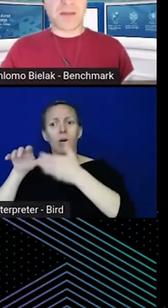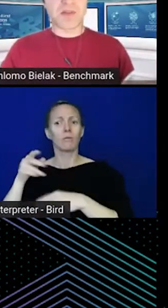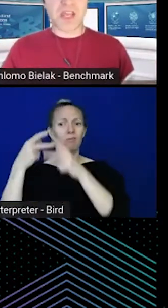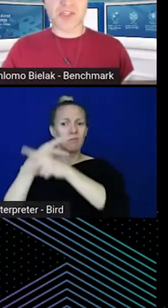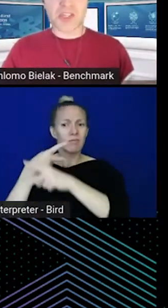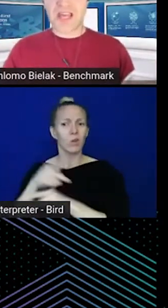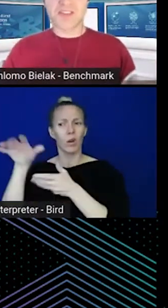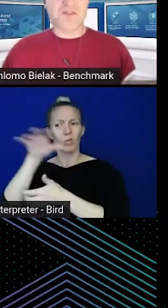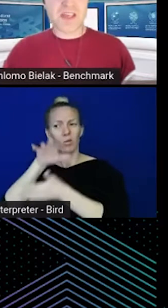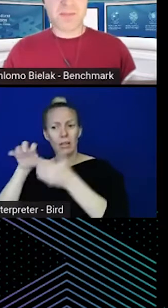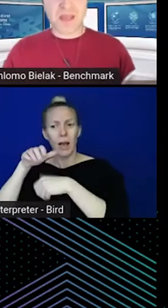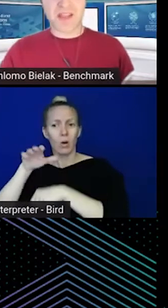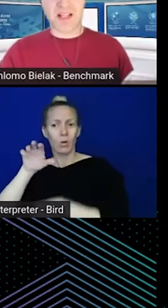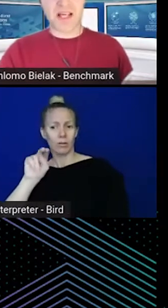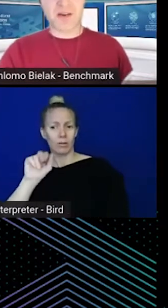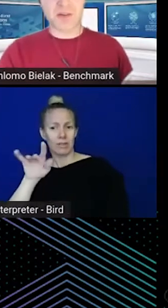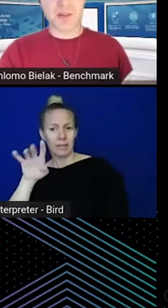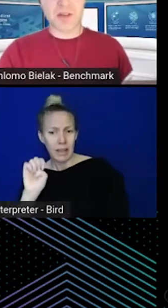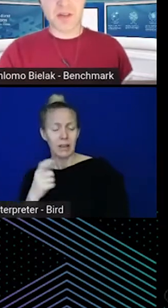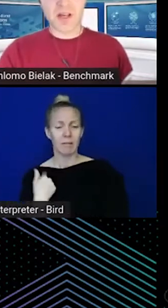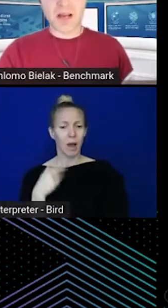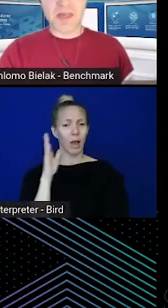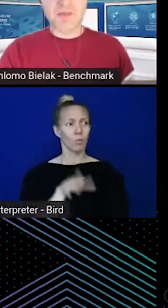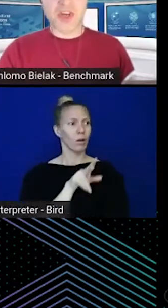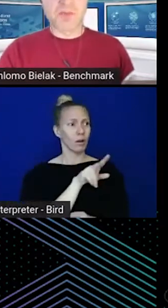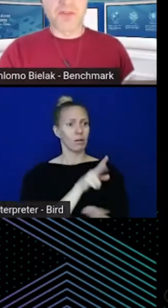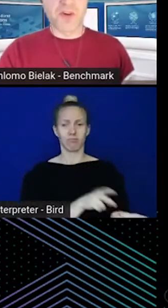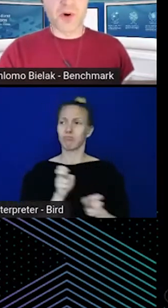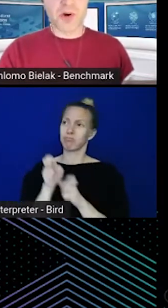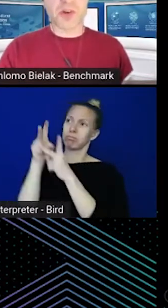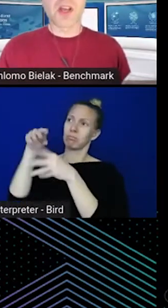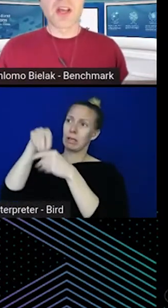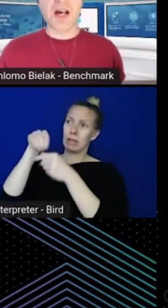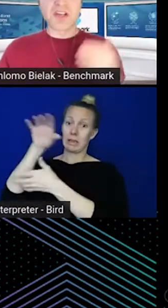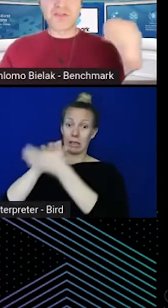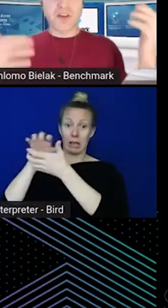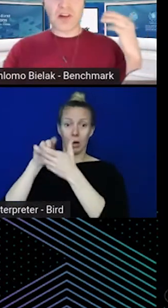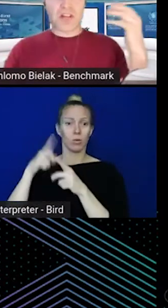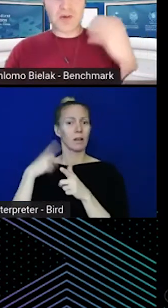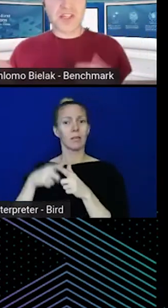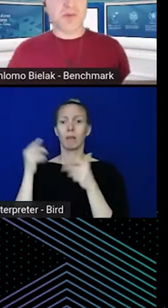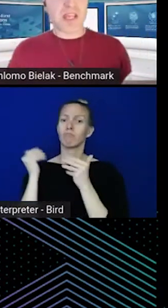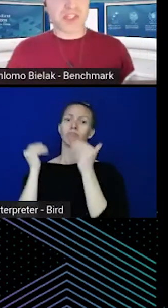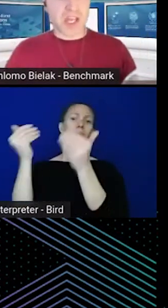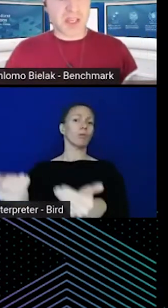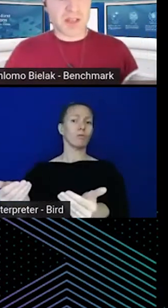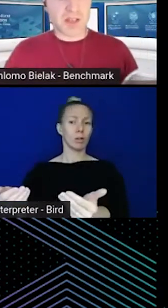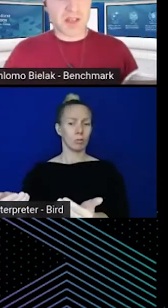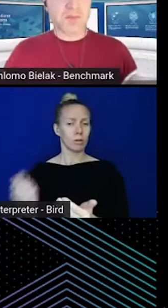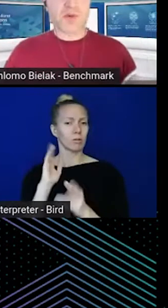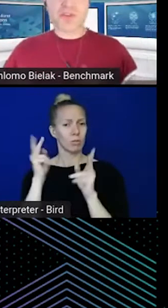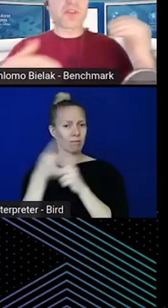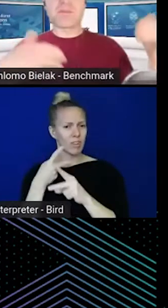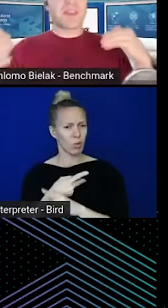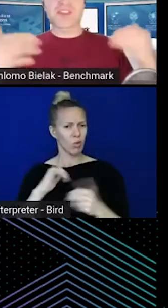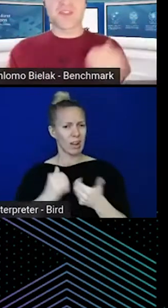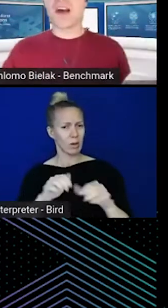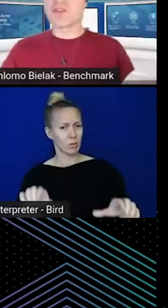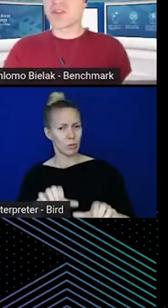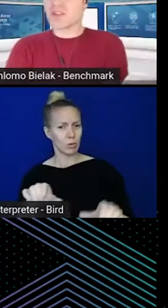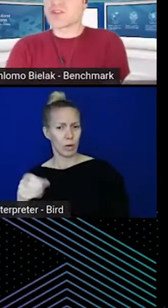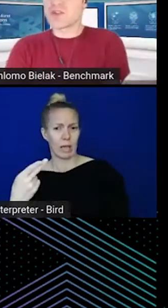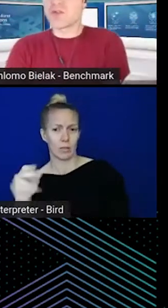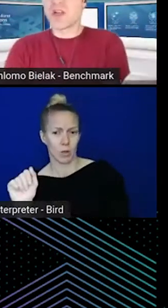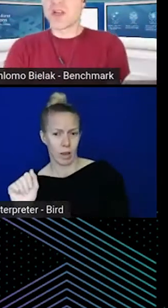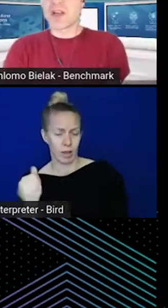my application as a VM in the cloud. I'm then going to move forward. I'm going to figure out how I do HA. I'm going through the methods of